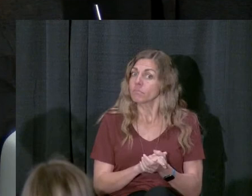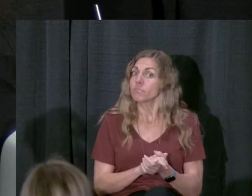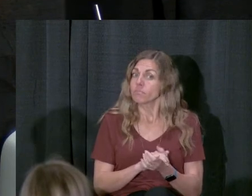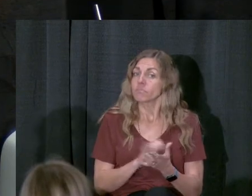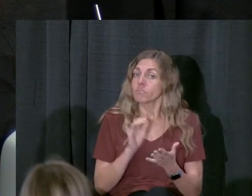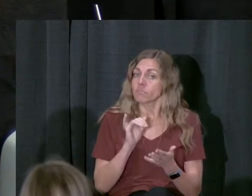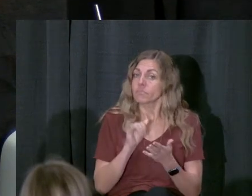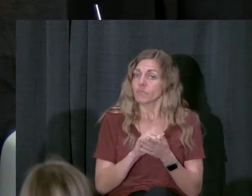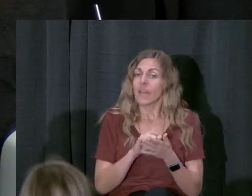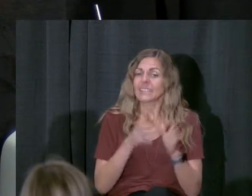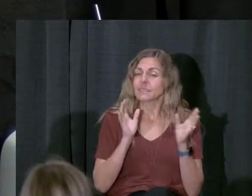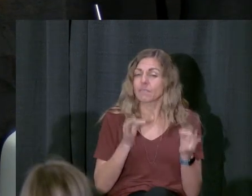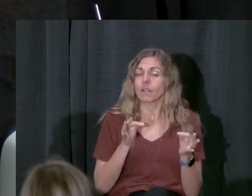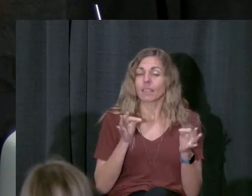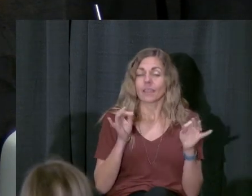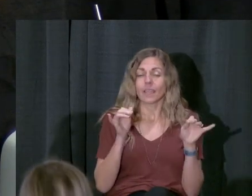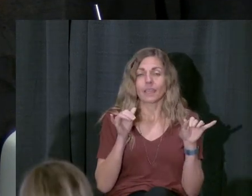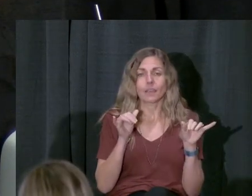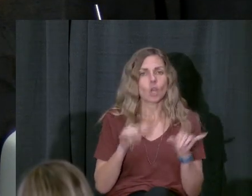been a common theme that I've